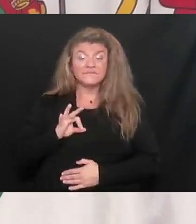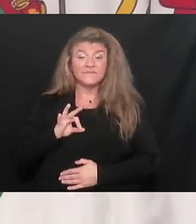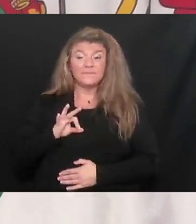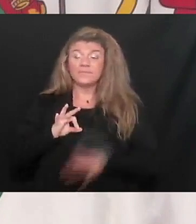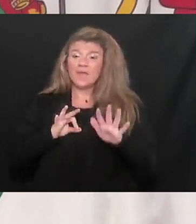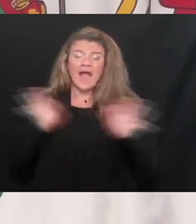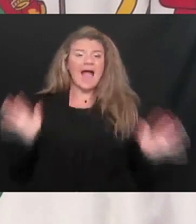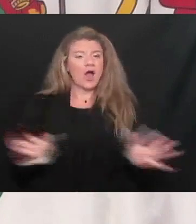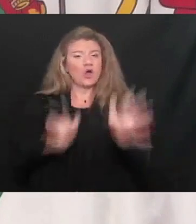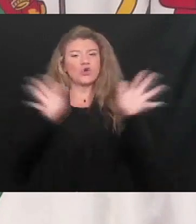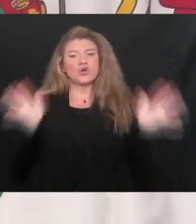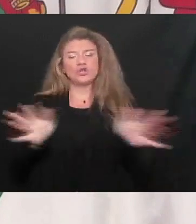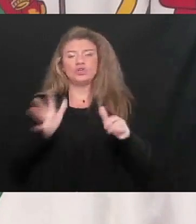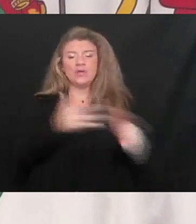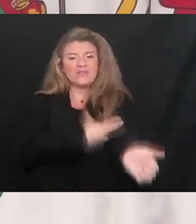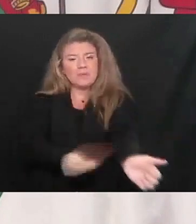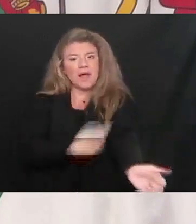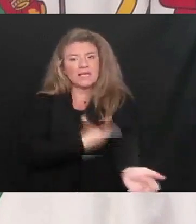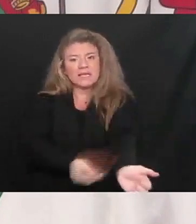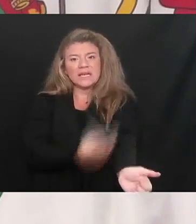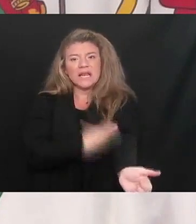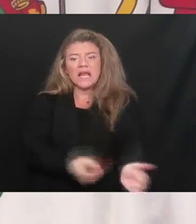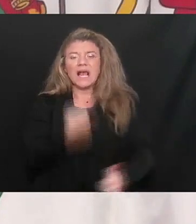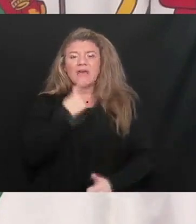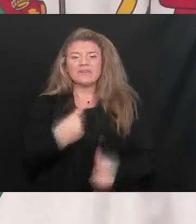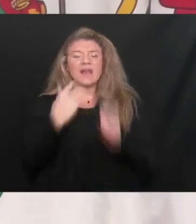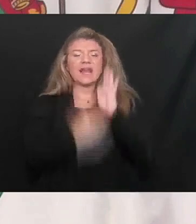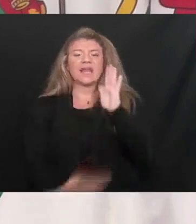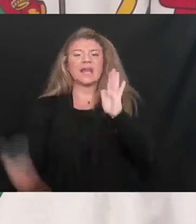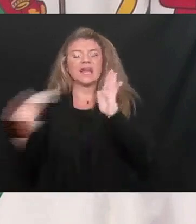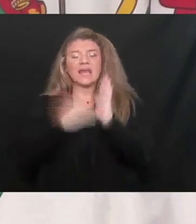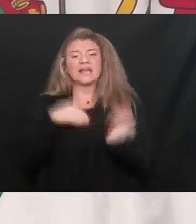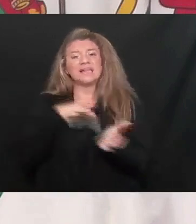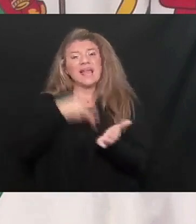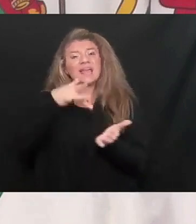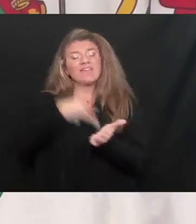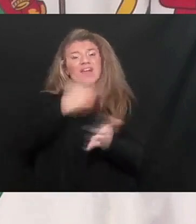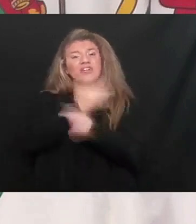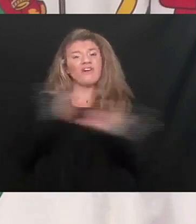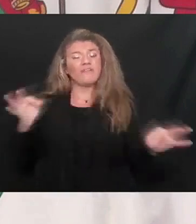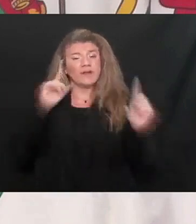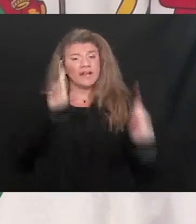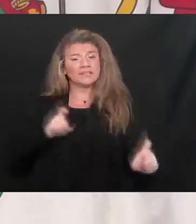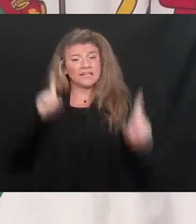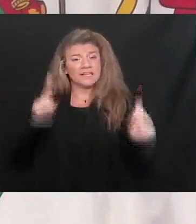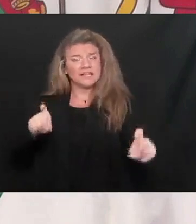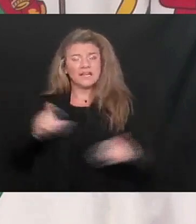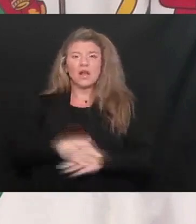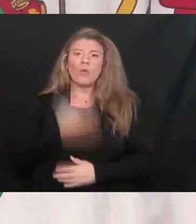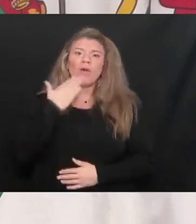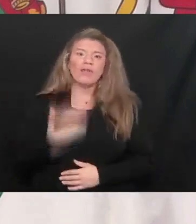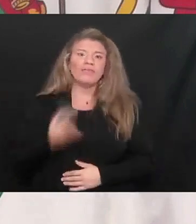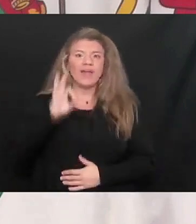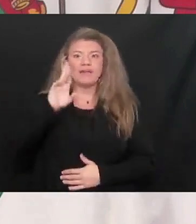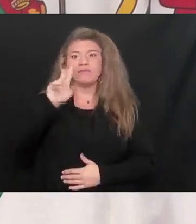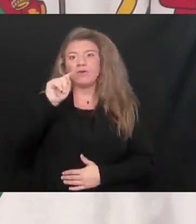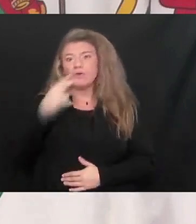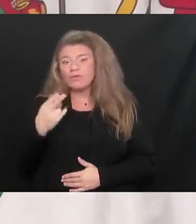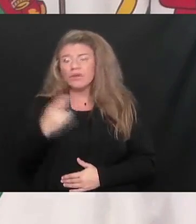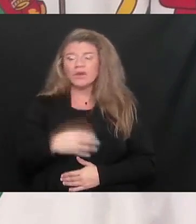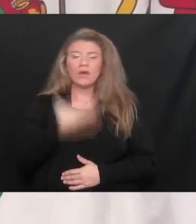I urge you about giving blood. I've said it over and over. Take advantage of our free testing. We thank Frith. We thank